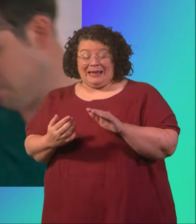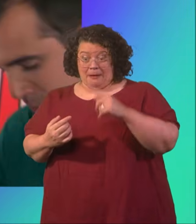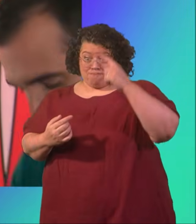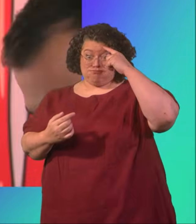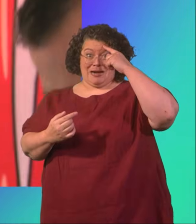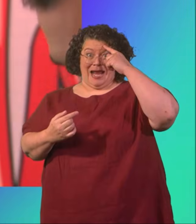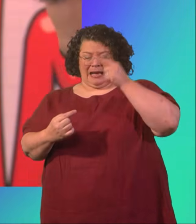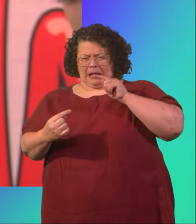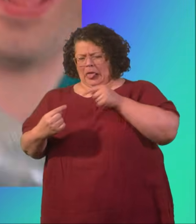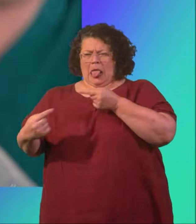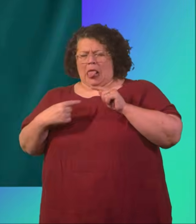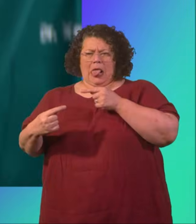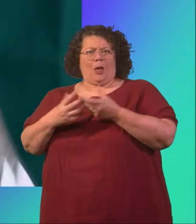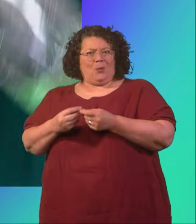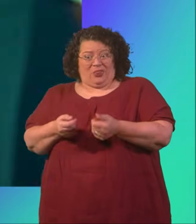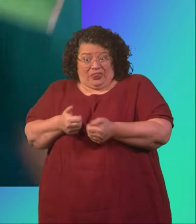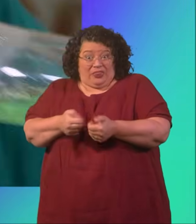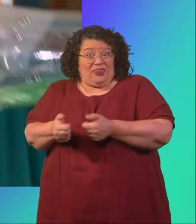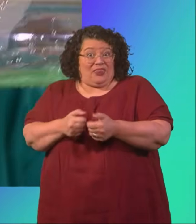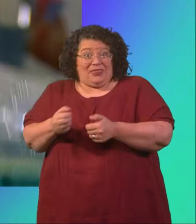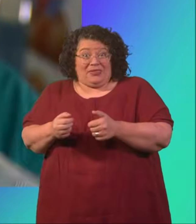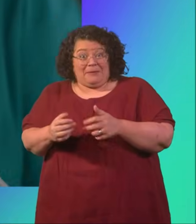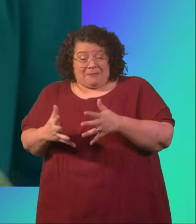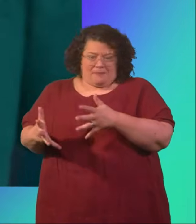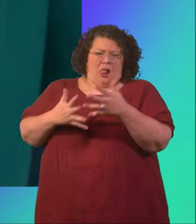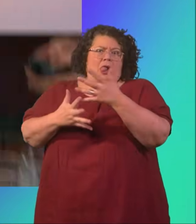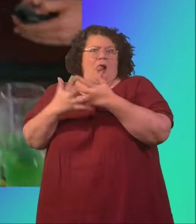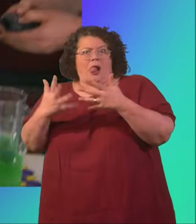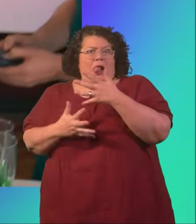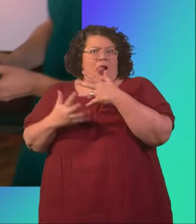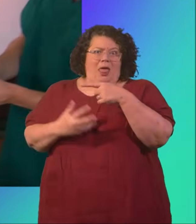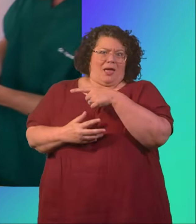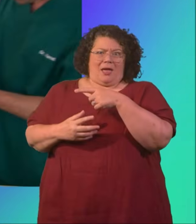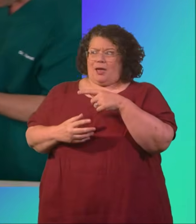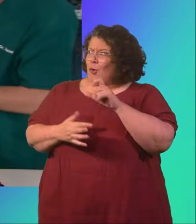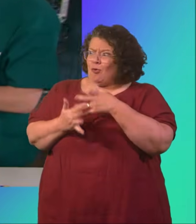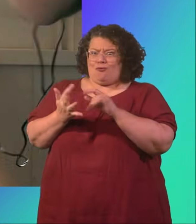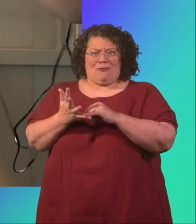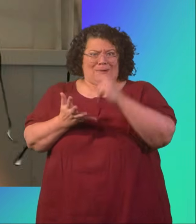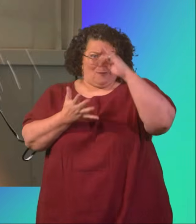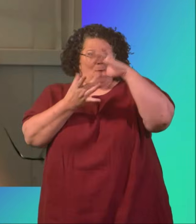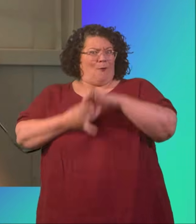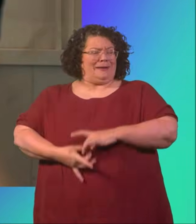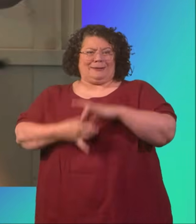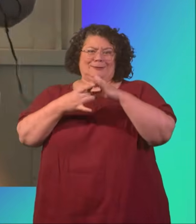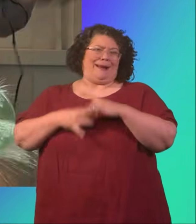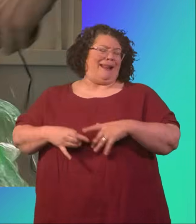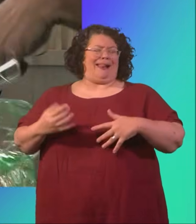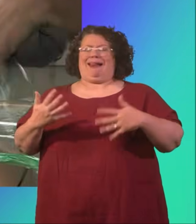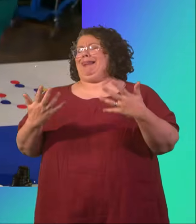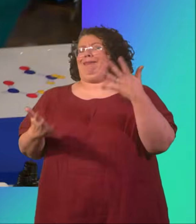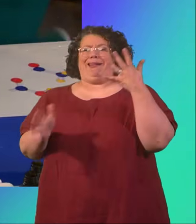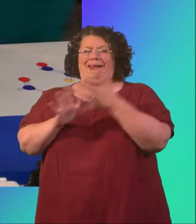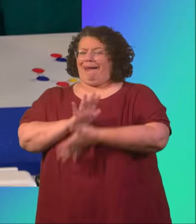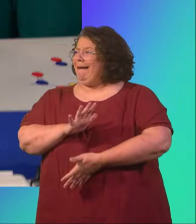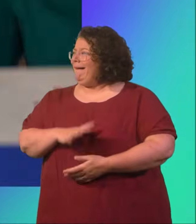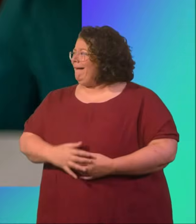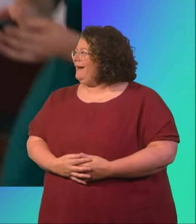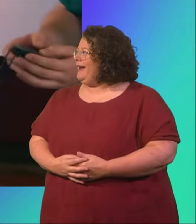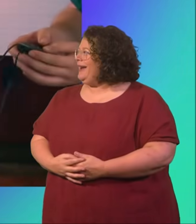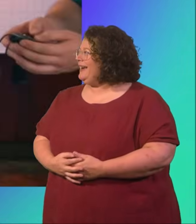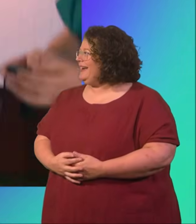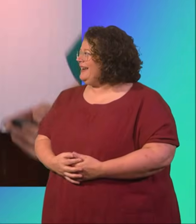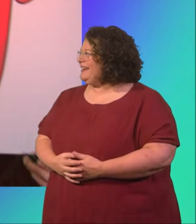With these opposing charges fighting each other, Chris's coordination is all over the place. I'll let go of it. There we go. Oh.